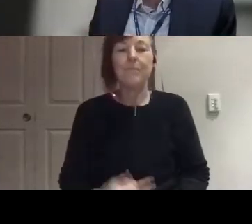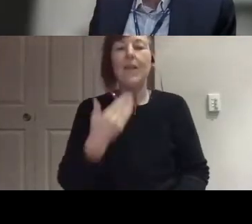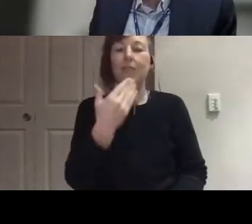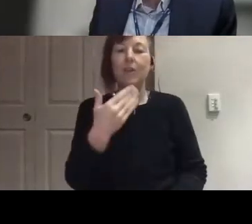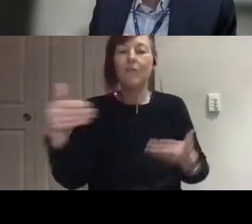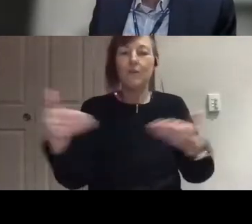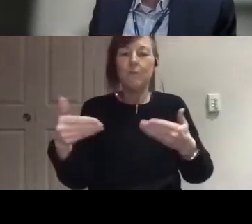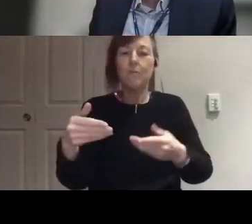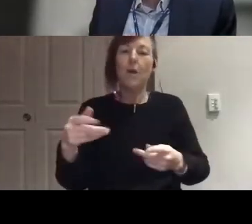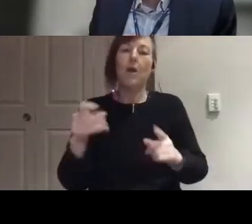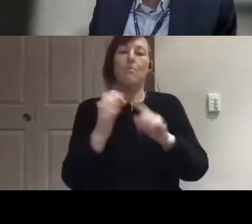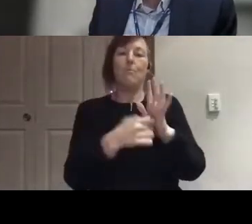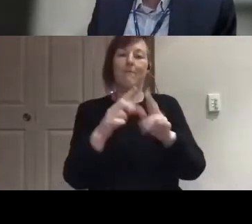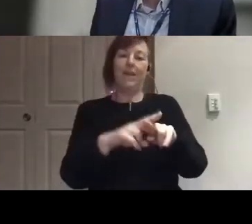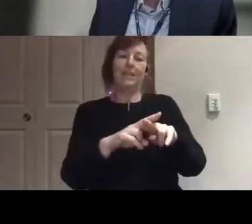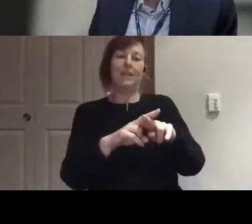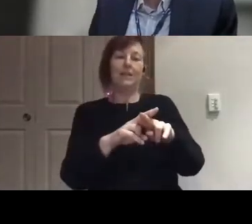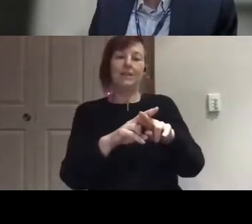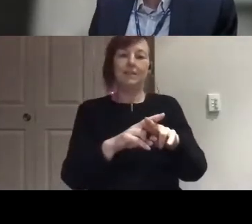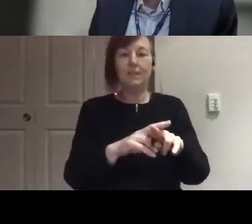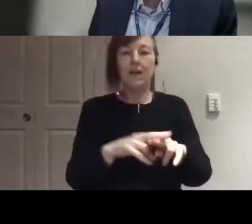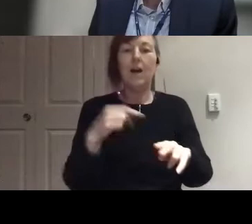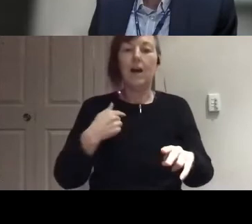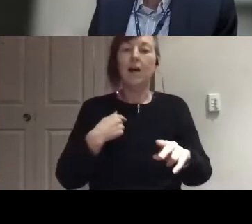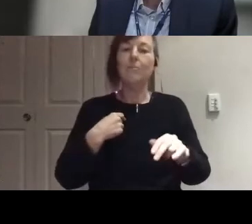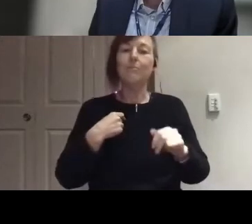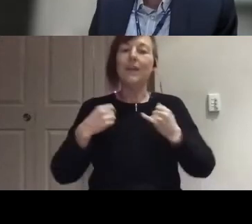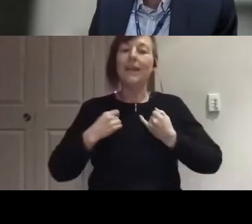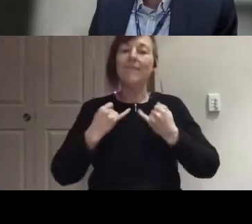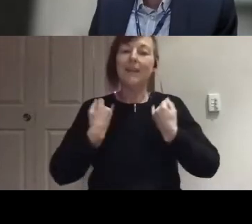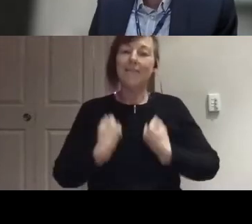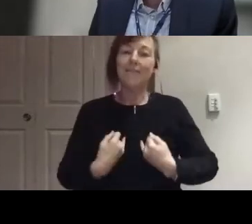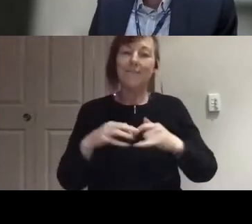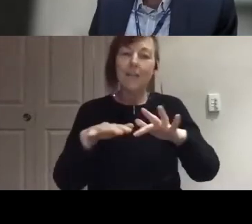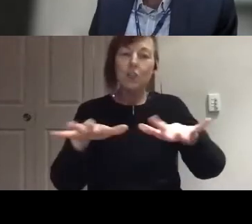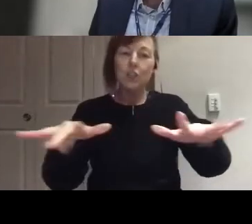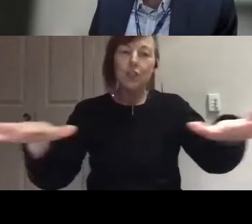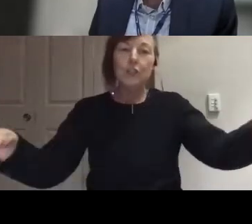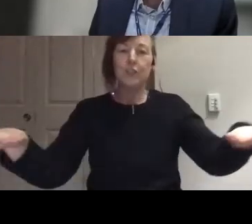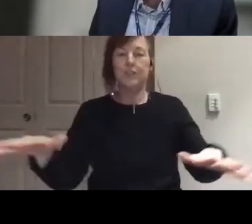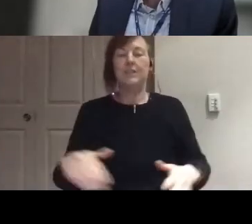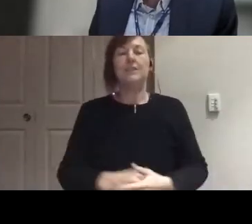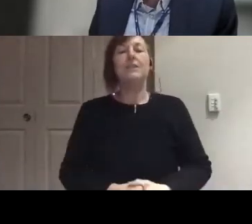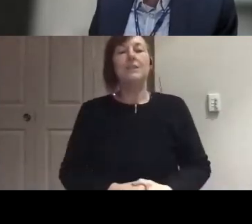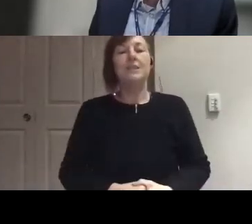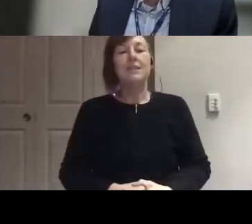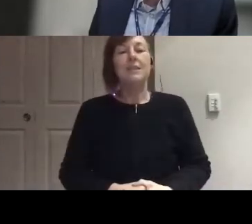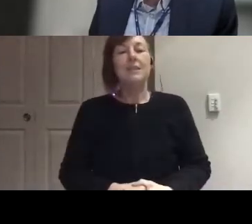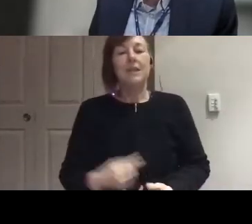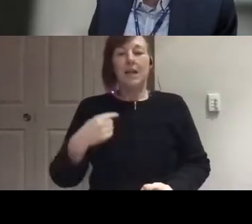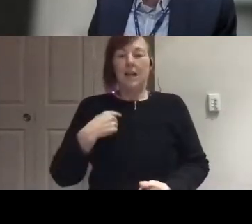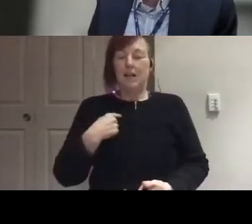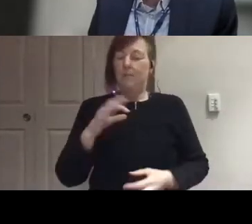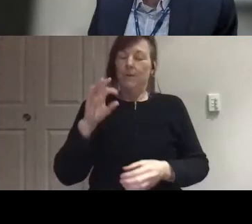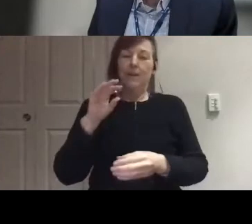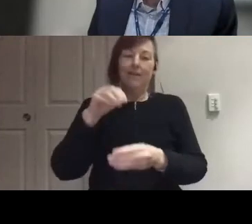Johnson. I'm an infectious diseases specialist. I've actually worked with Shepparton last year when I was involved in setting up the regional public health